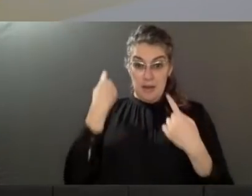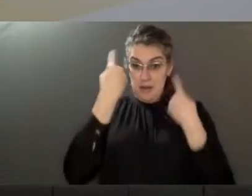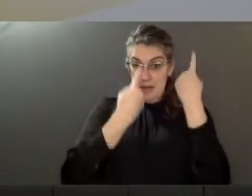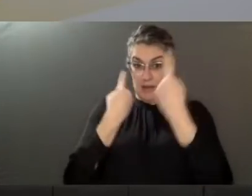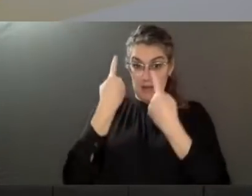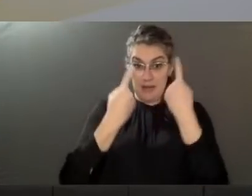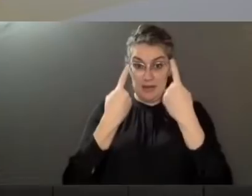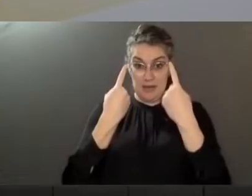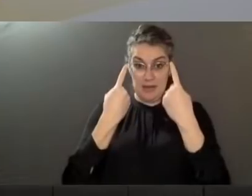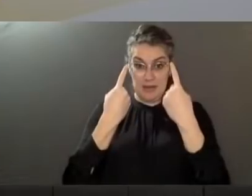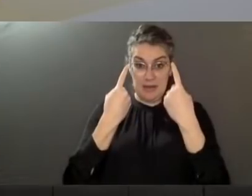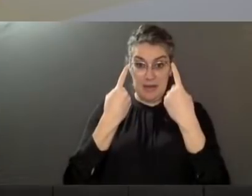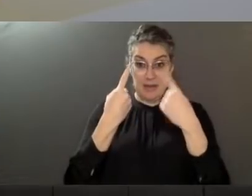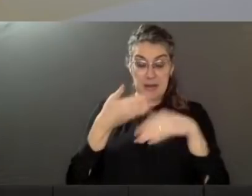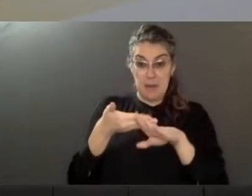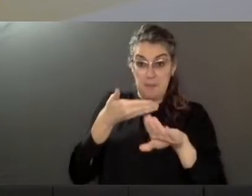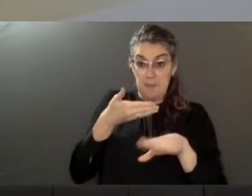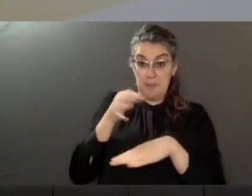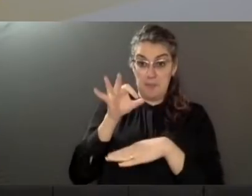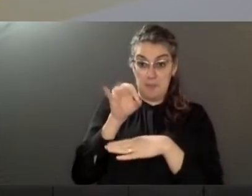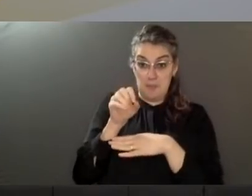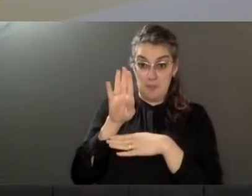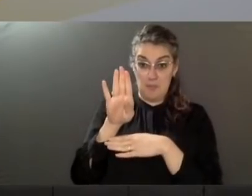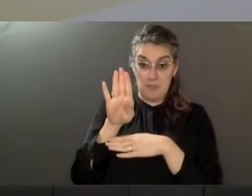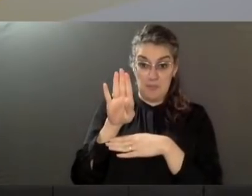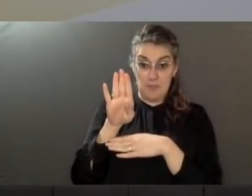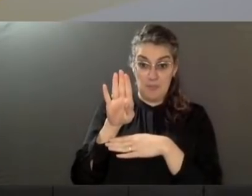before mid-February.